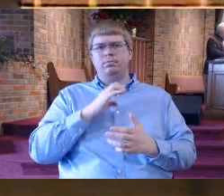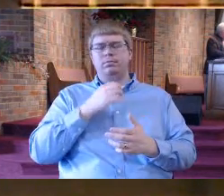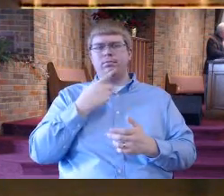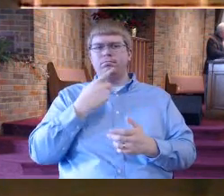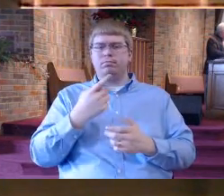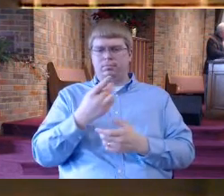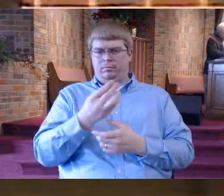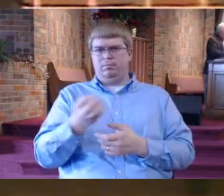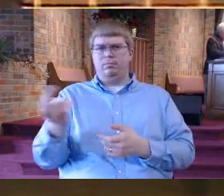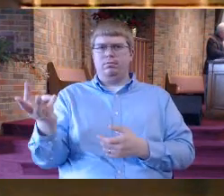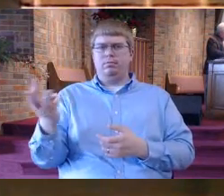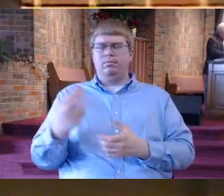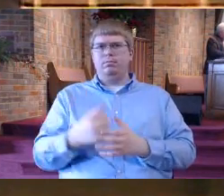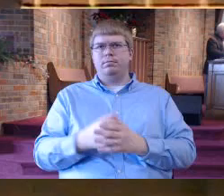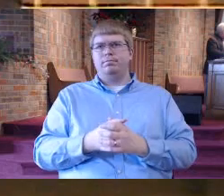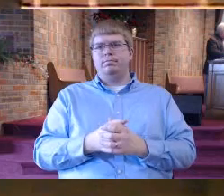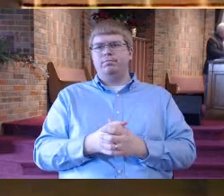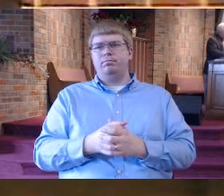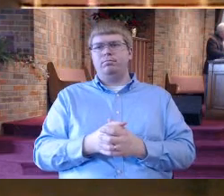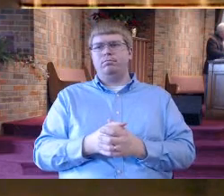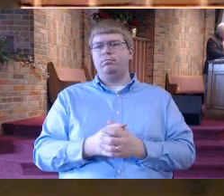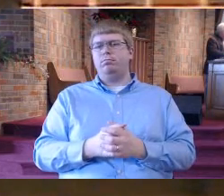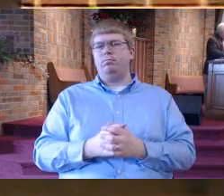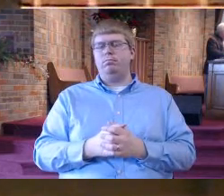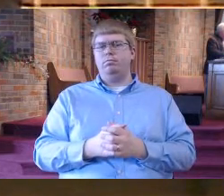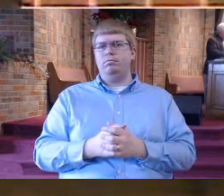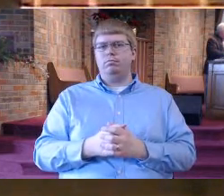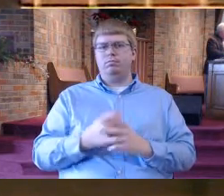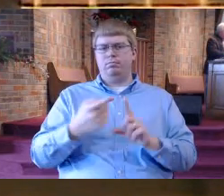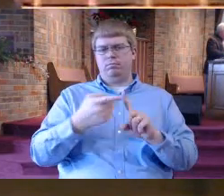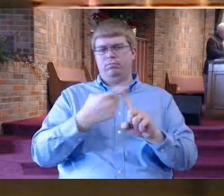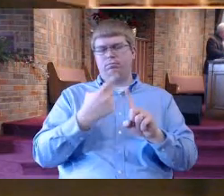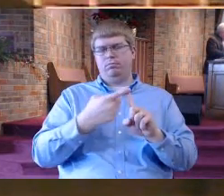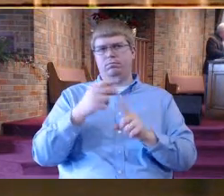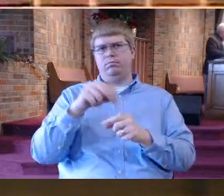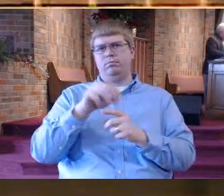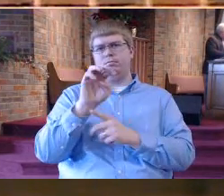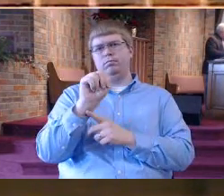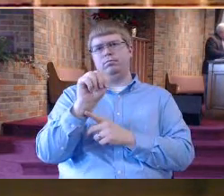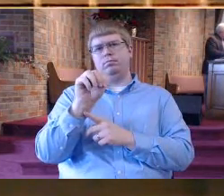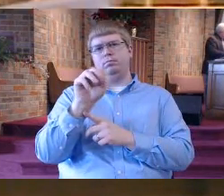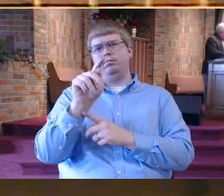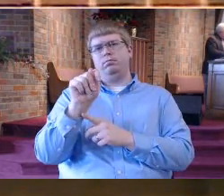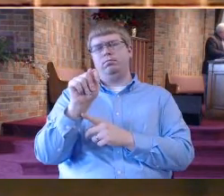couple. The first is in Matthew chapter 3.